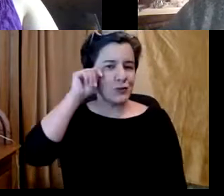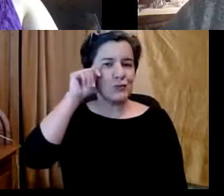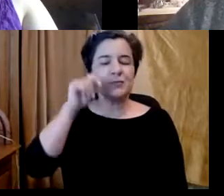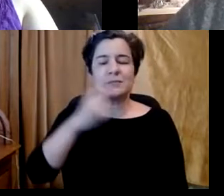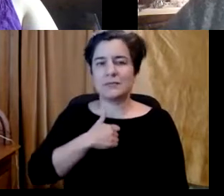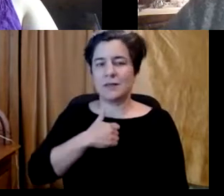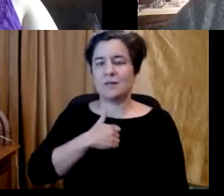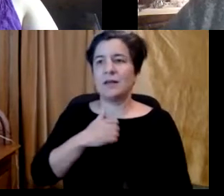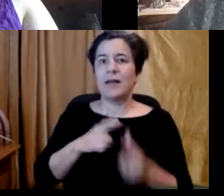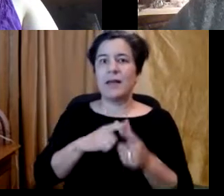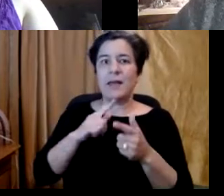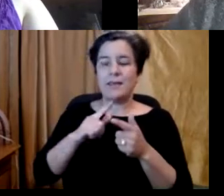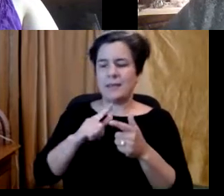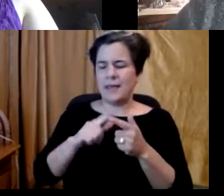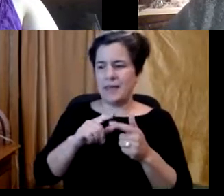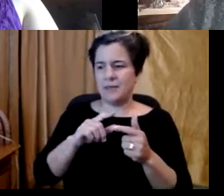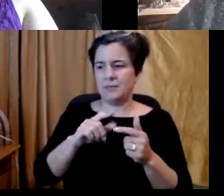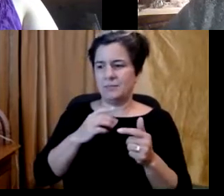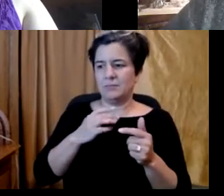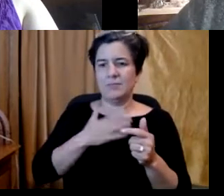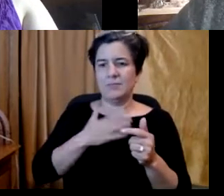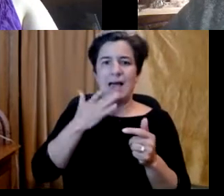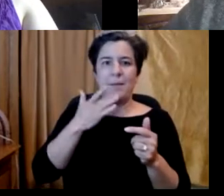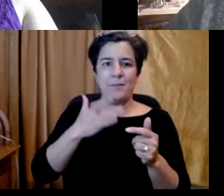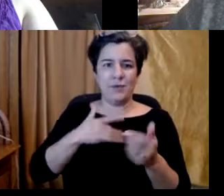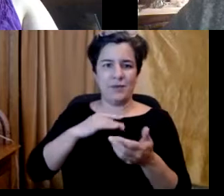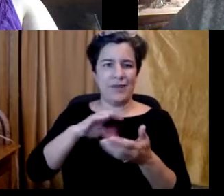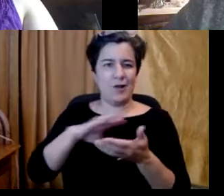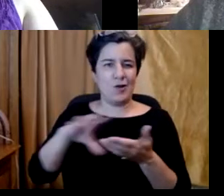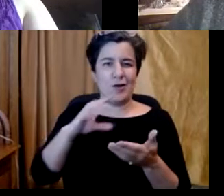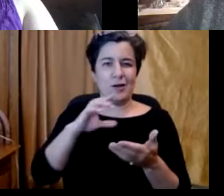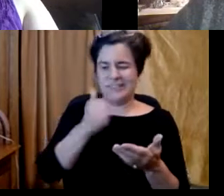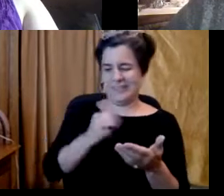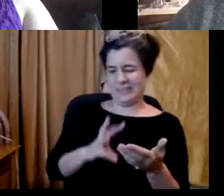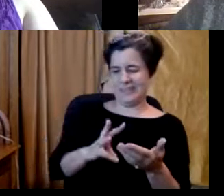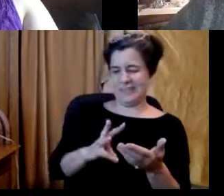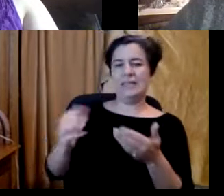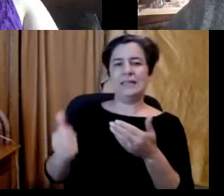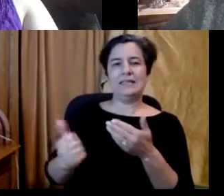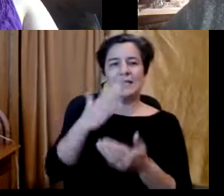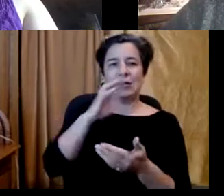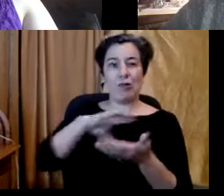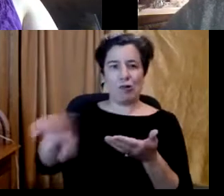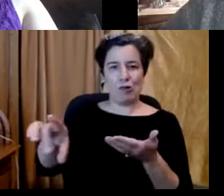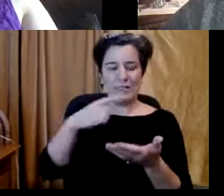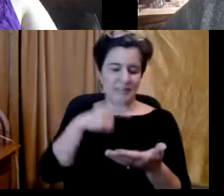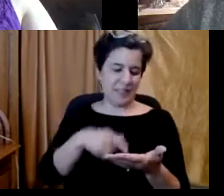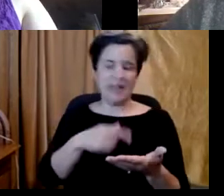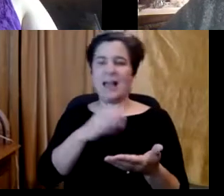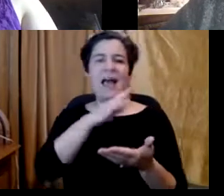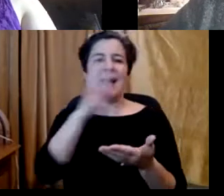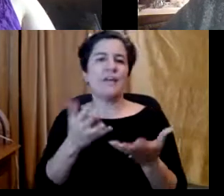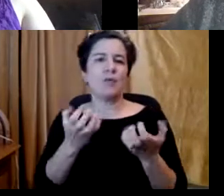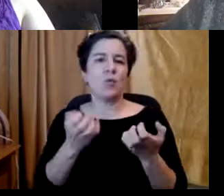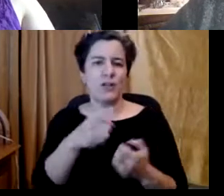he actually sent in my 16th birthday card that he never wanted me. And then it sort of kept going from there. And as a kid,